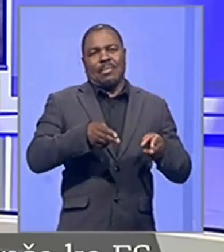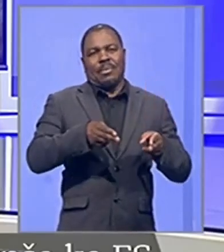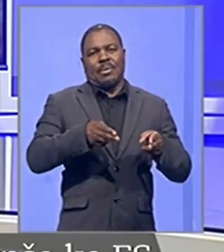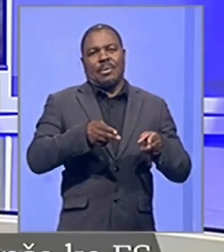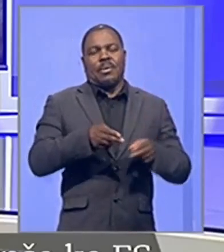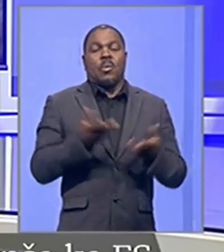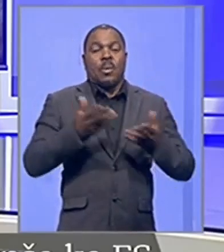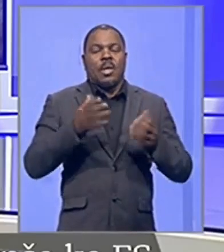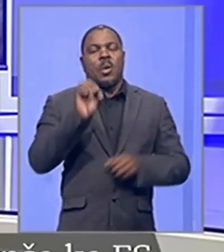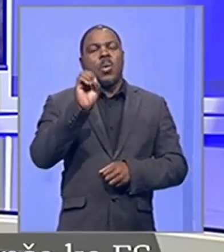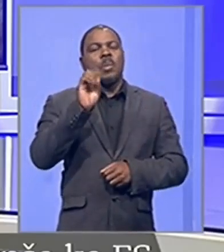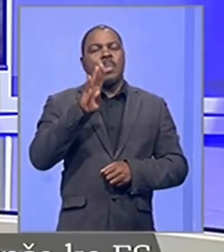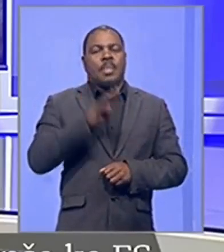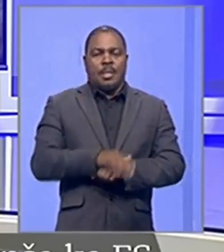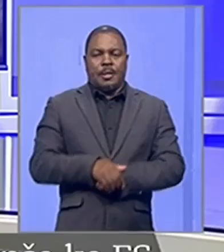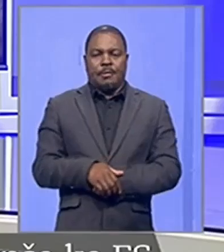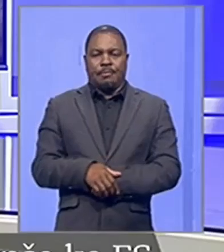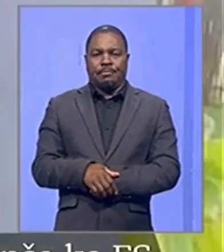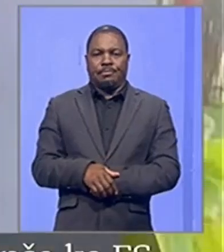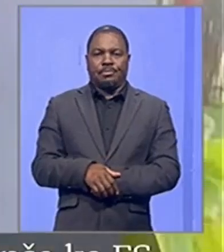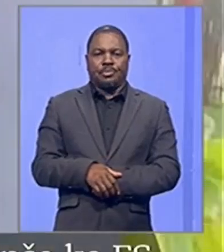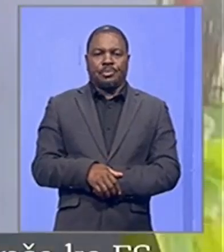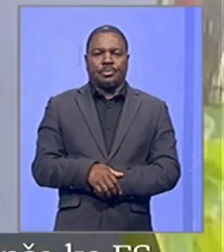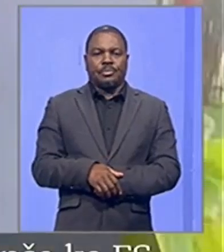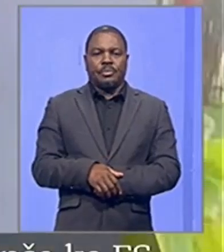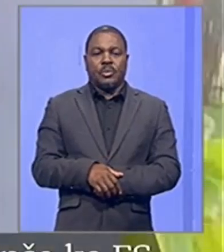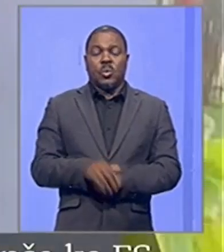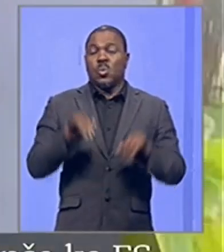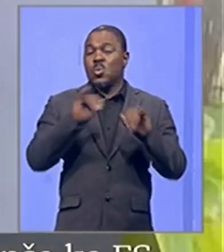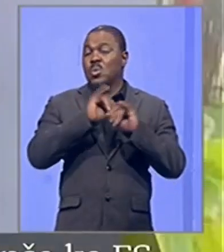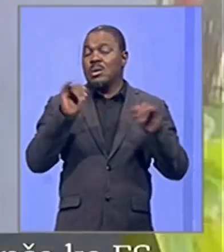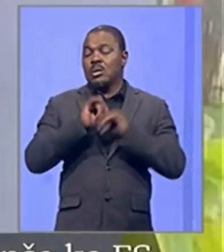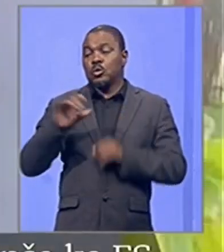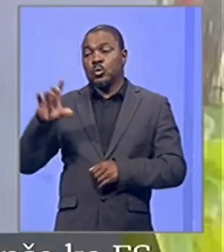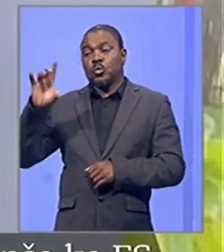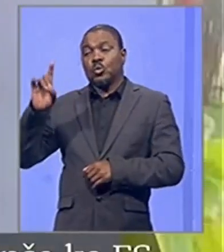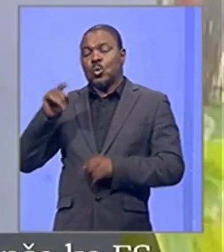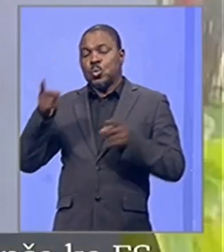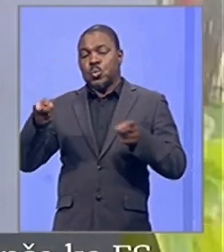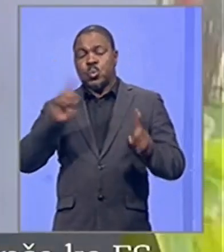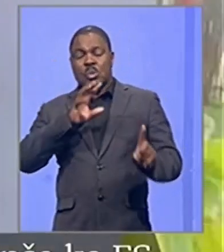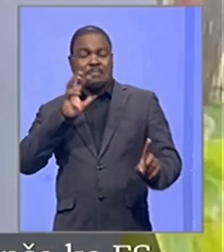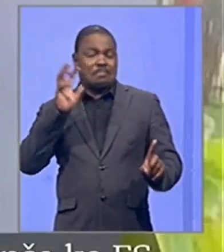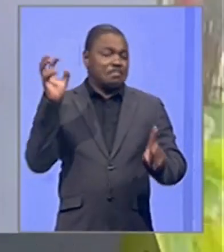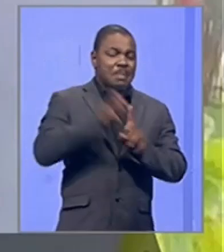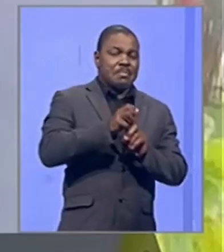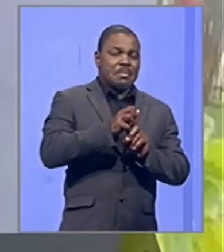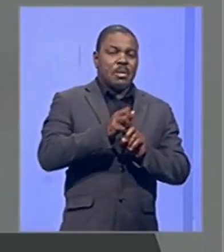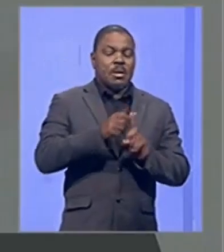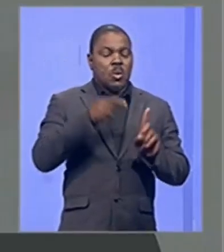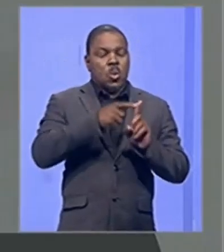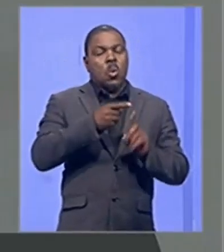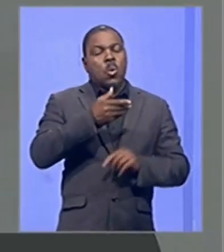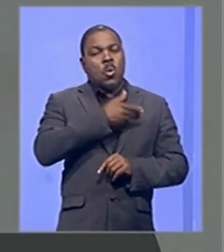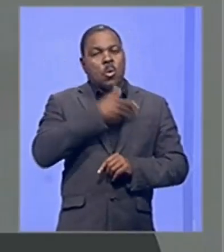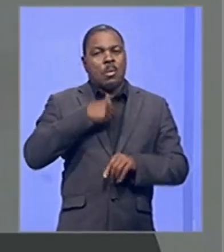ka Bloemfontein. Hlaselo ye sehlogo ka dimpša tše bogale. Mosadi wa mengwaga